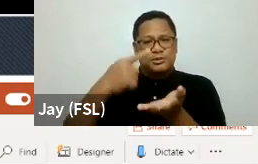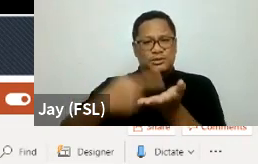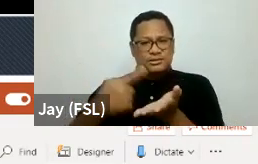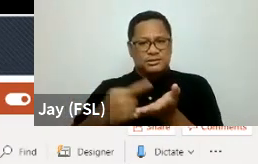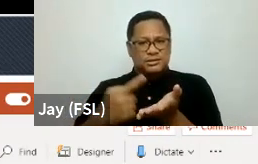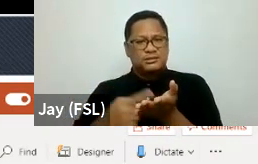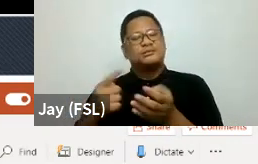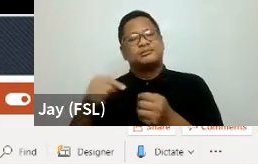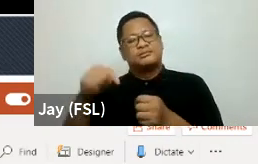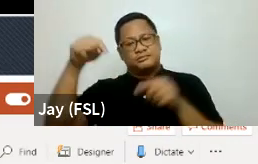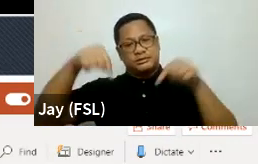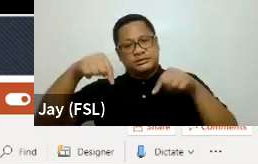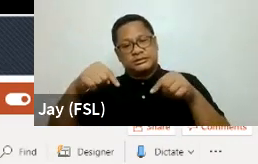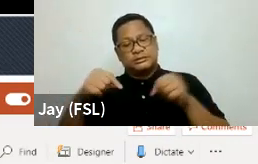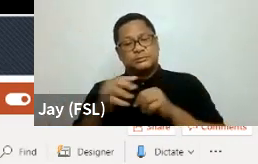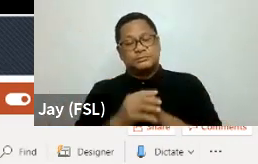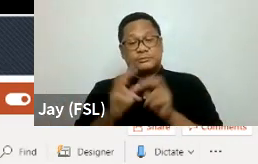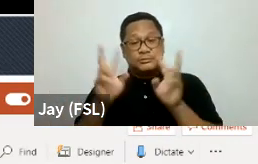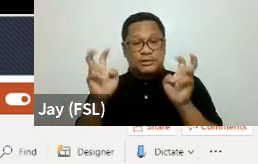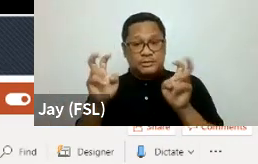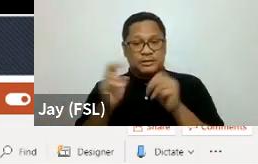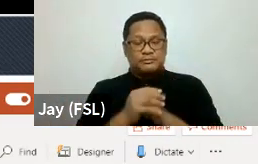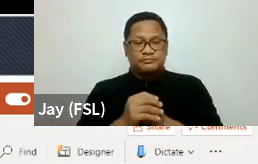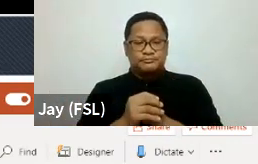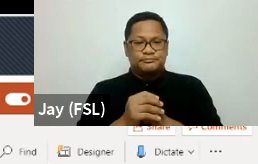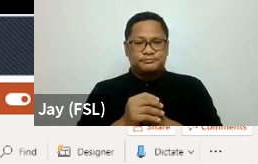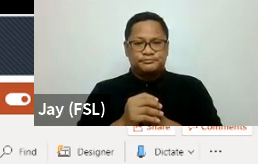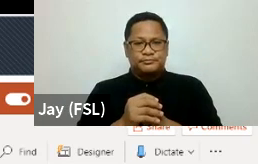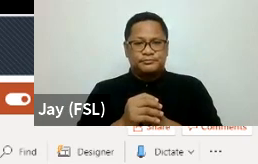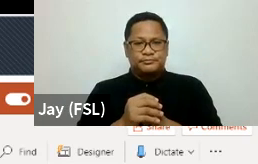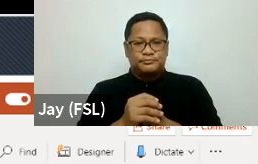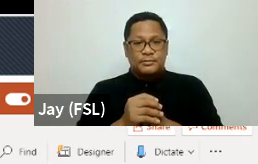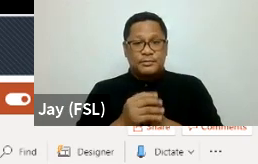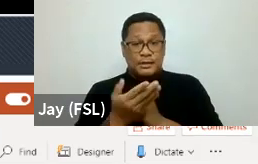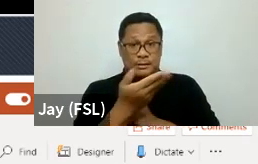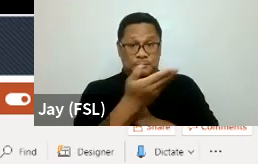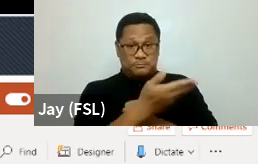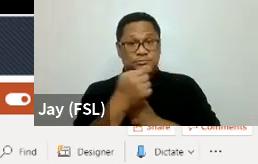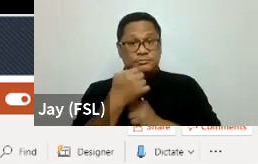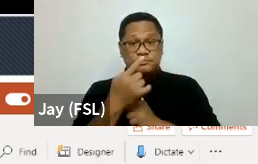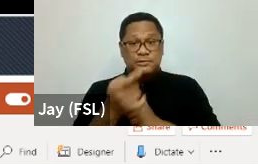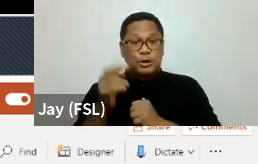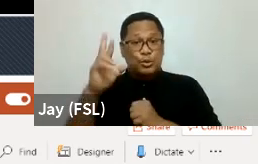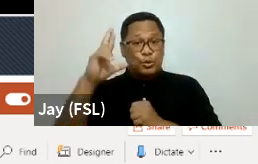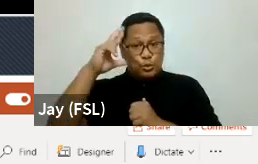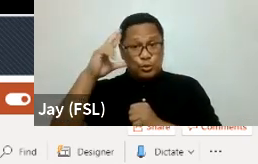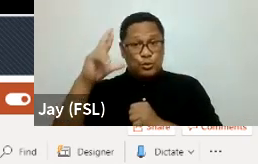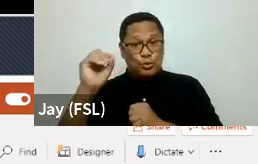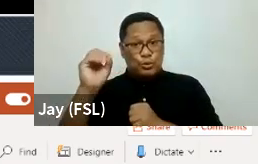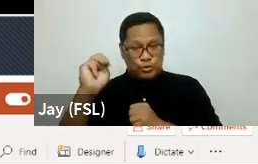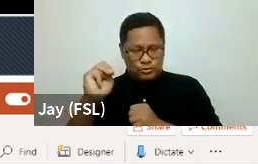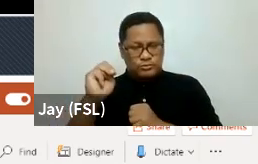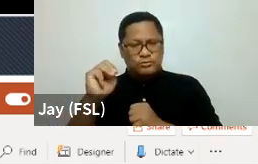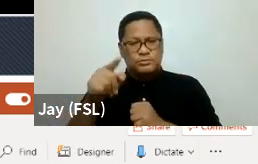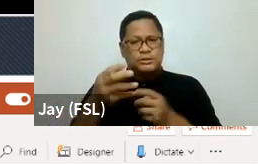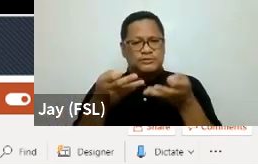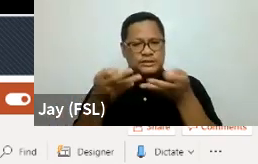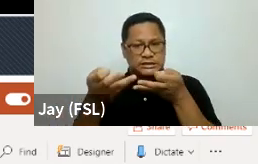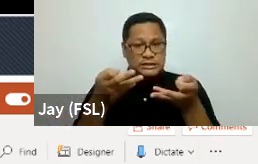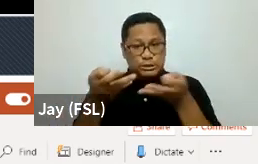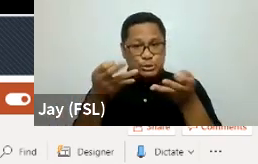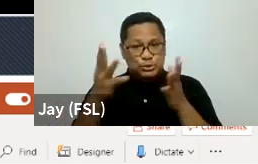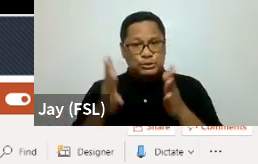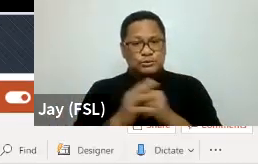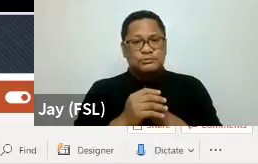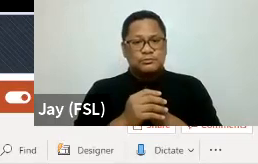Okay. So, ako, I will be your a facilitator. This